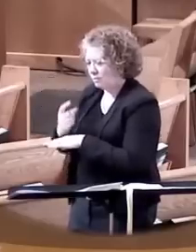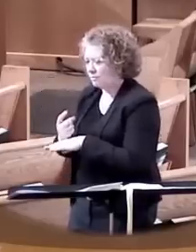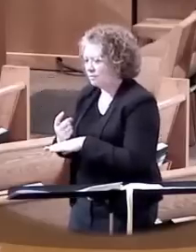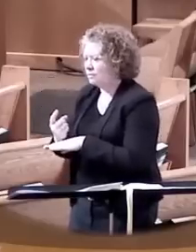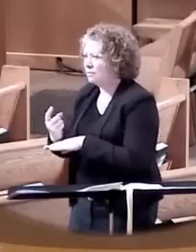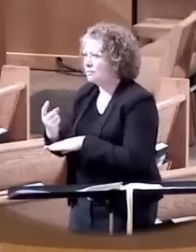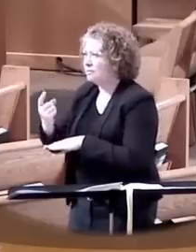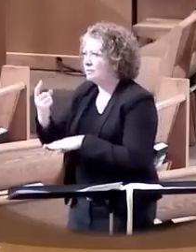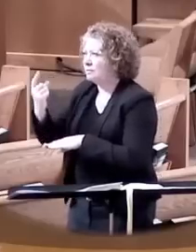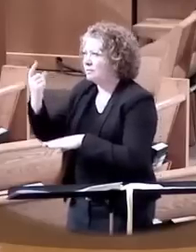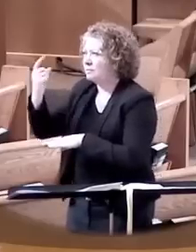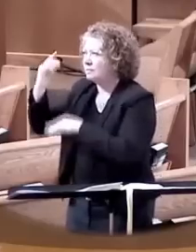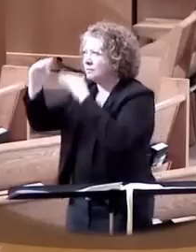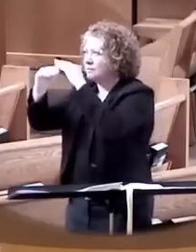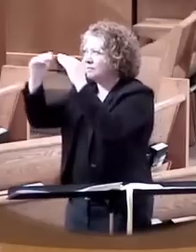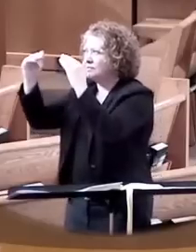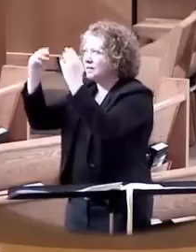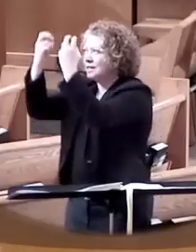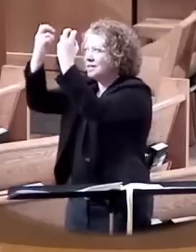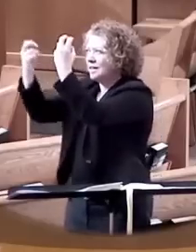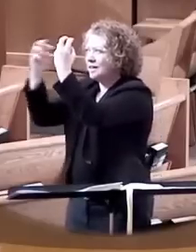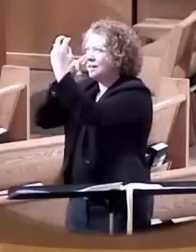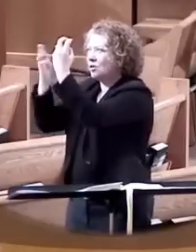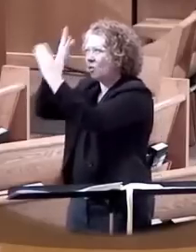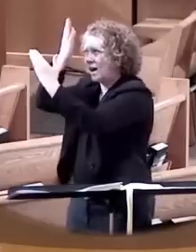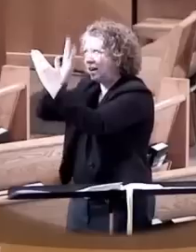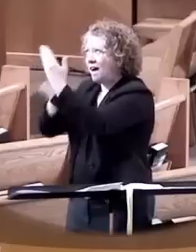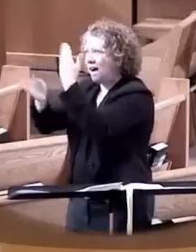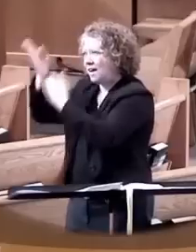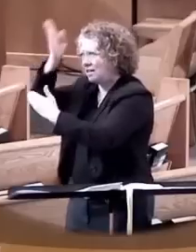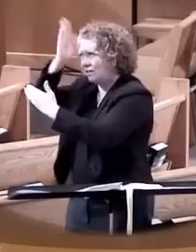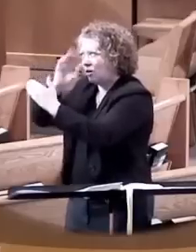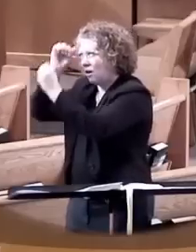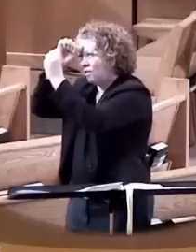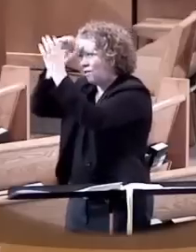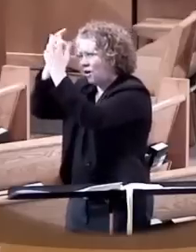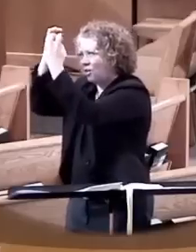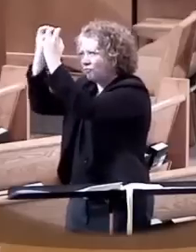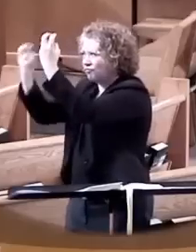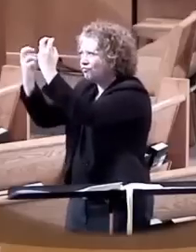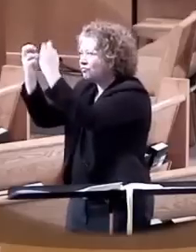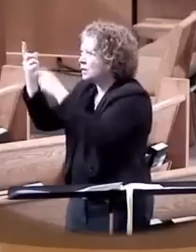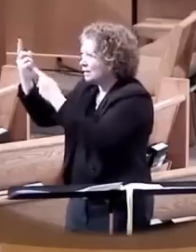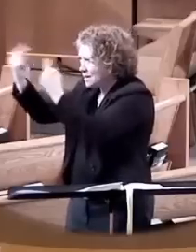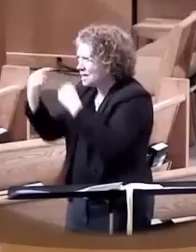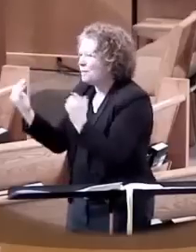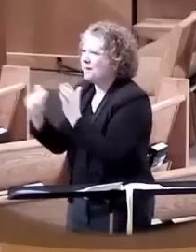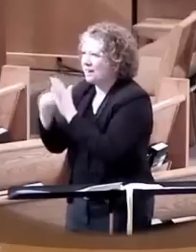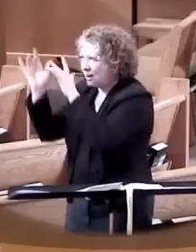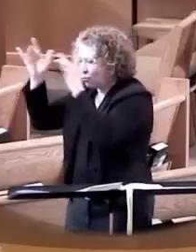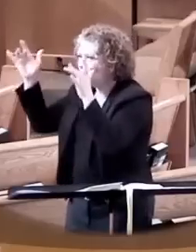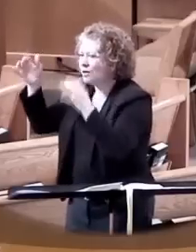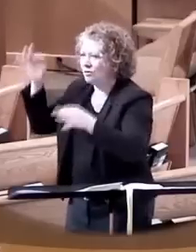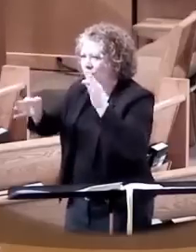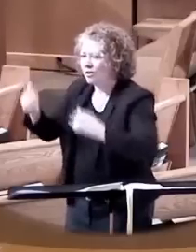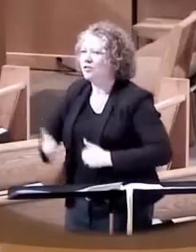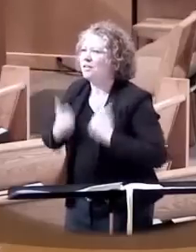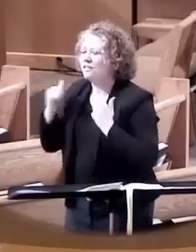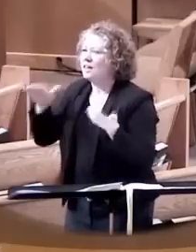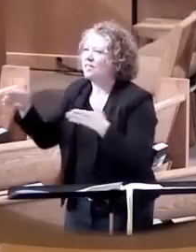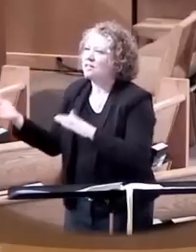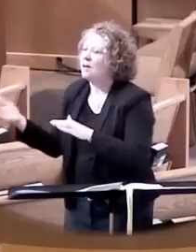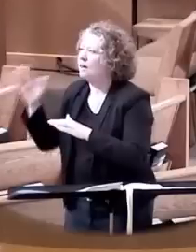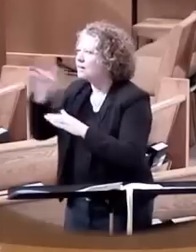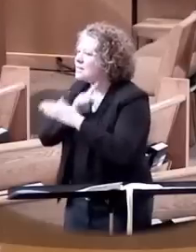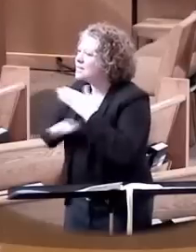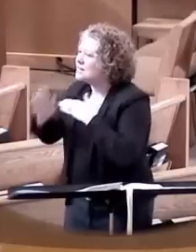He ascended into heaven and is seated at the right hand of the Father. He will come again in glory to judge the living and the